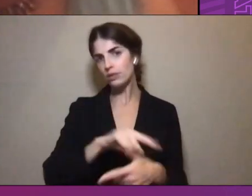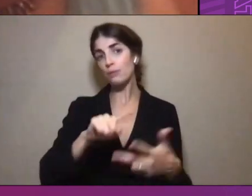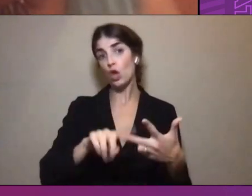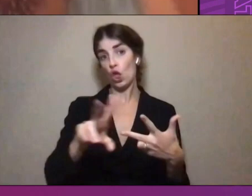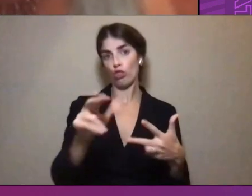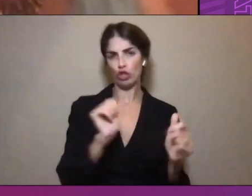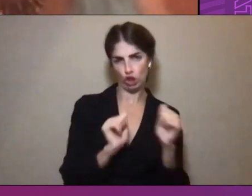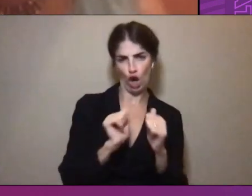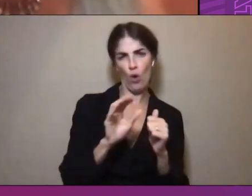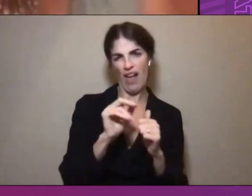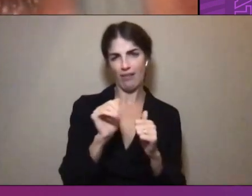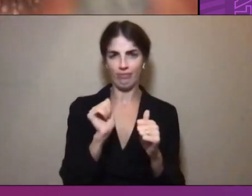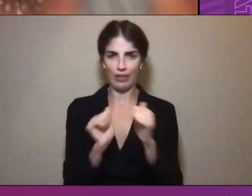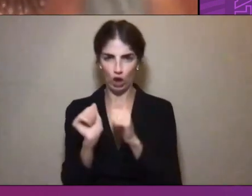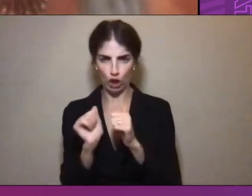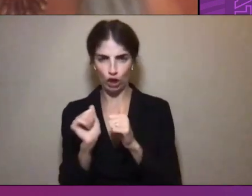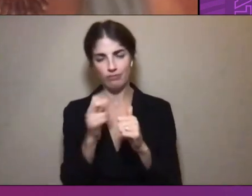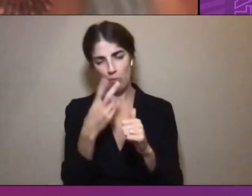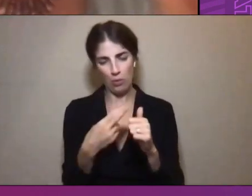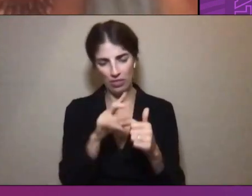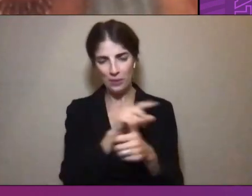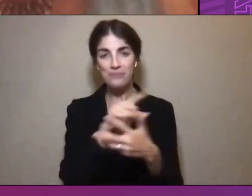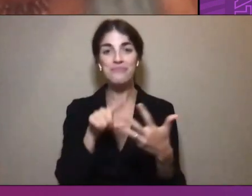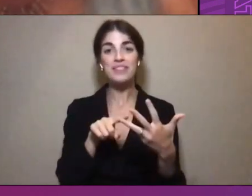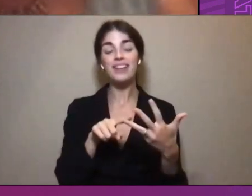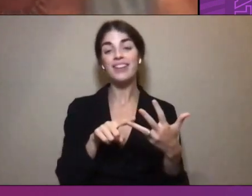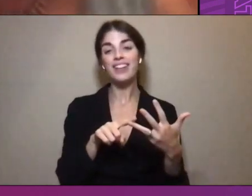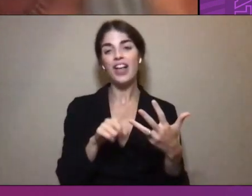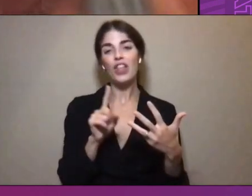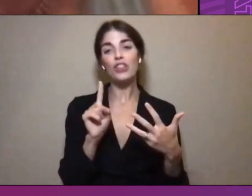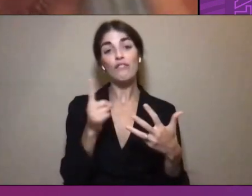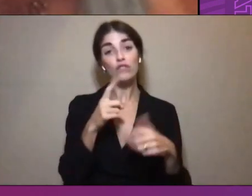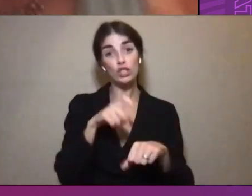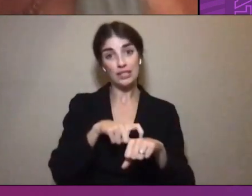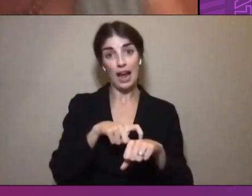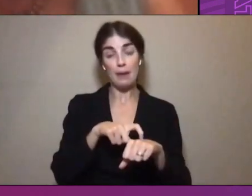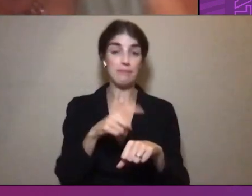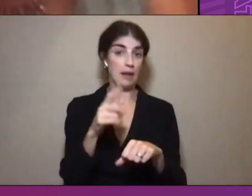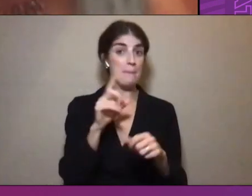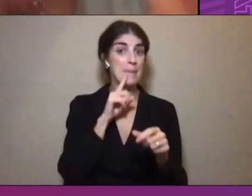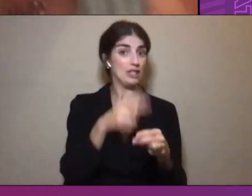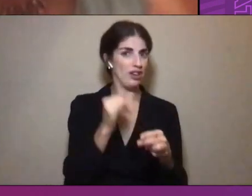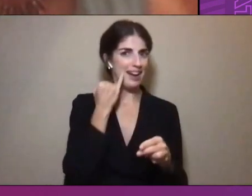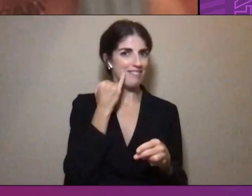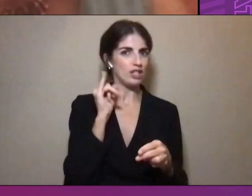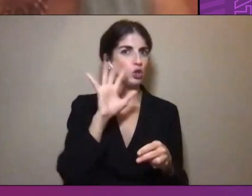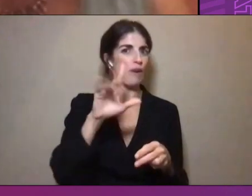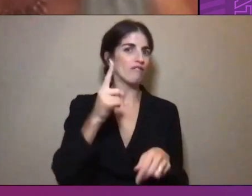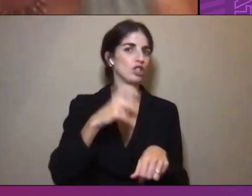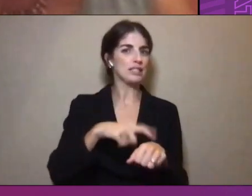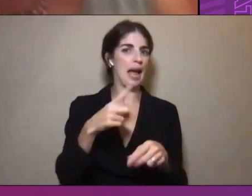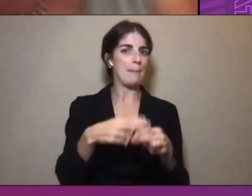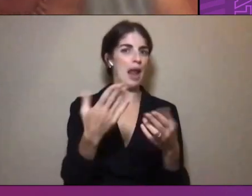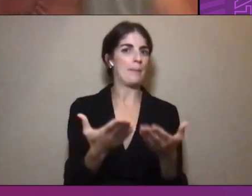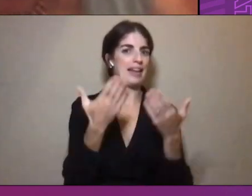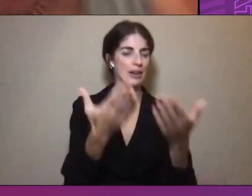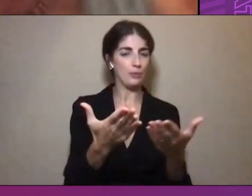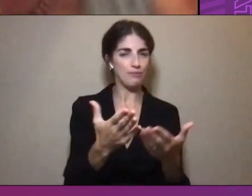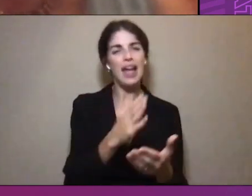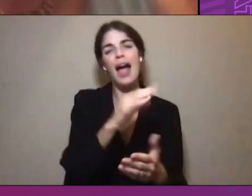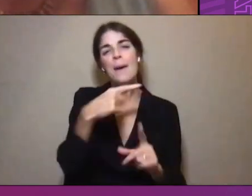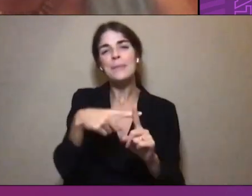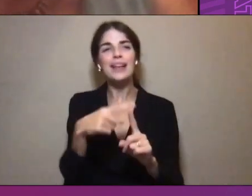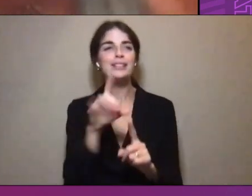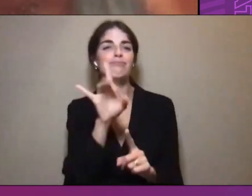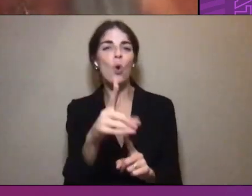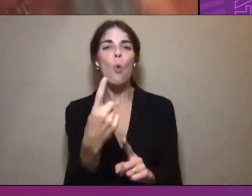for. As a way to celebrate first-time nominees, mention if this is your first-time nomination. Also, say one word to describe how you're feeling